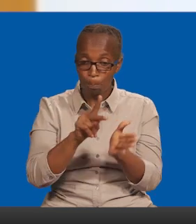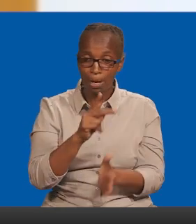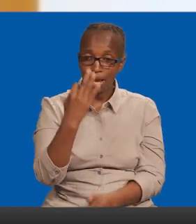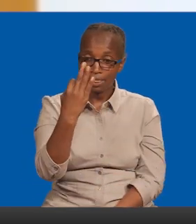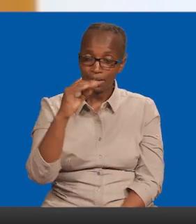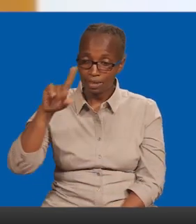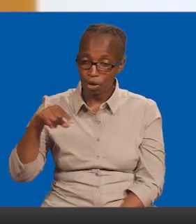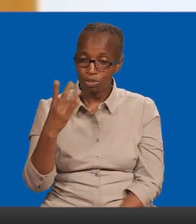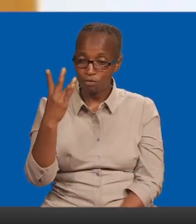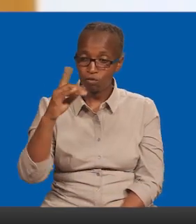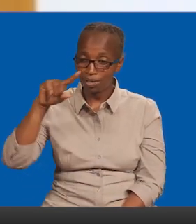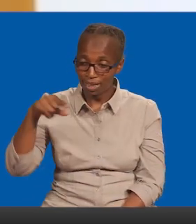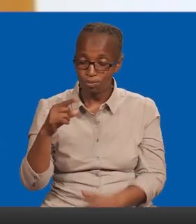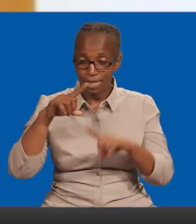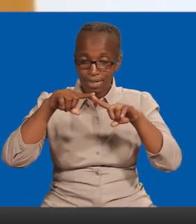are asked to pay